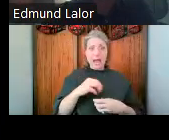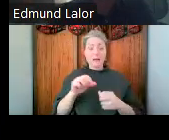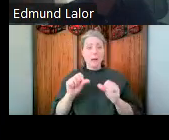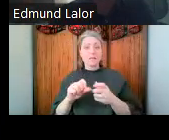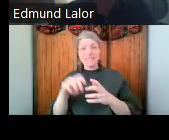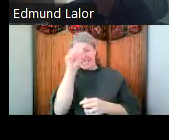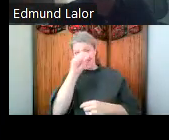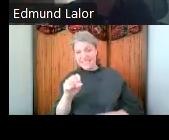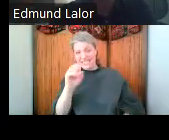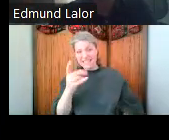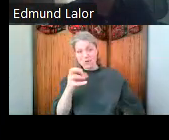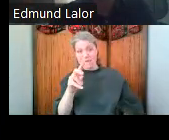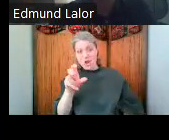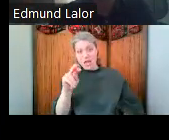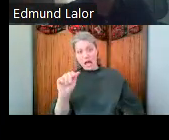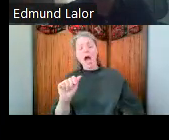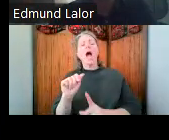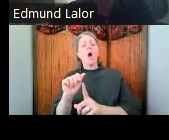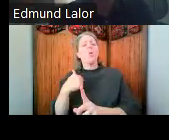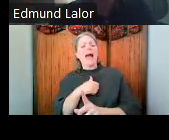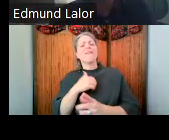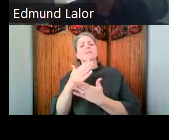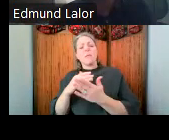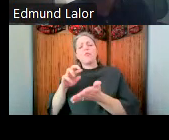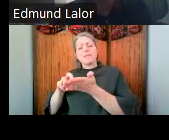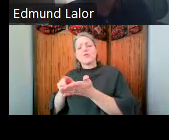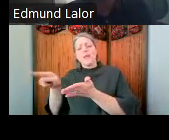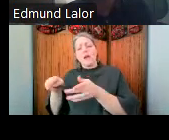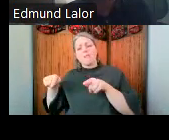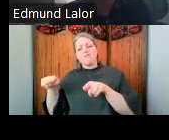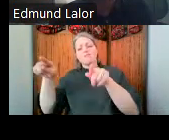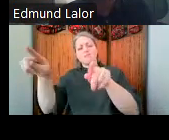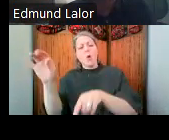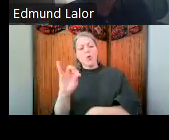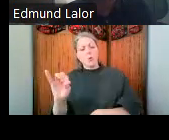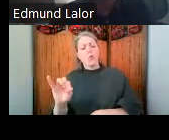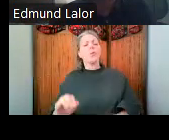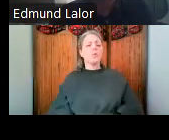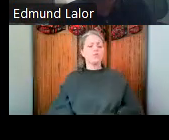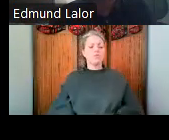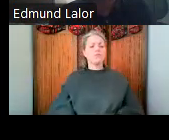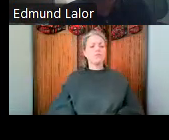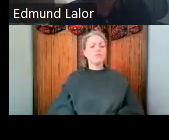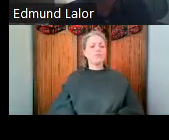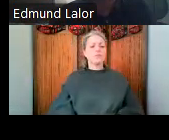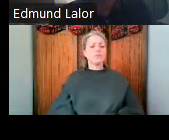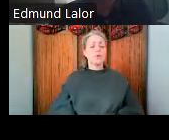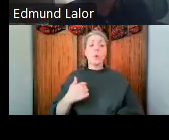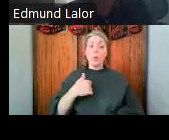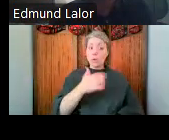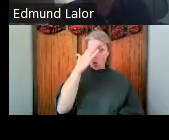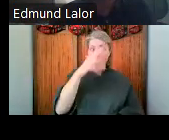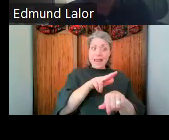schizophrenia. We have a parallel line of research in that domain also. We know that natural speech involves predictions as you're listening to